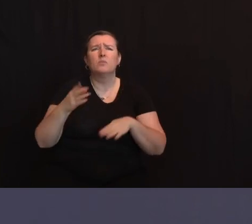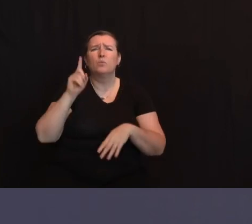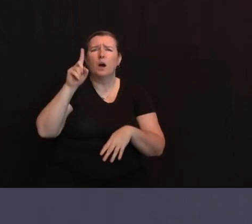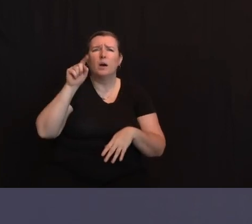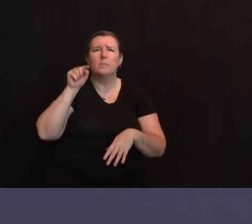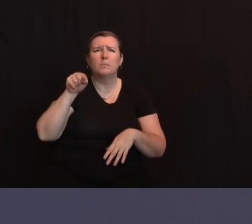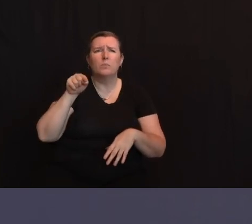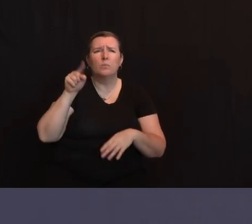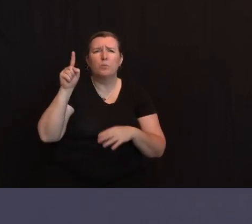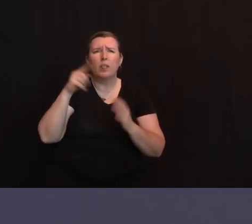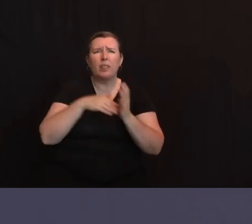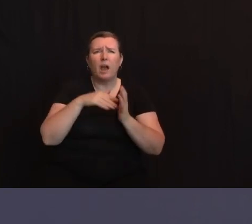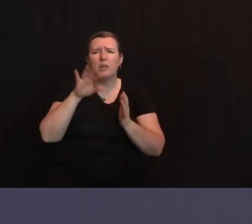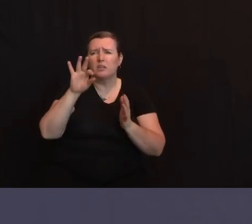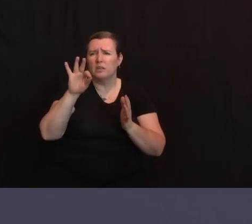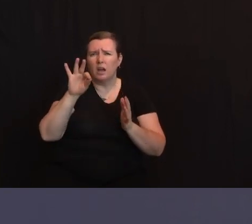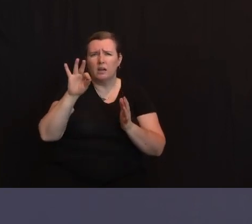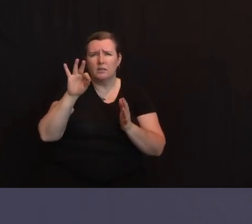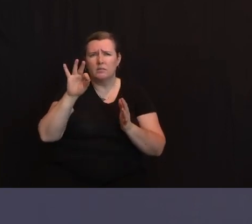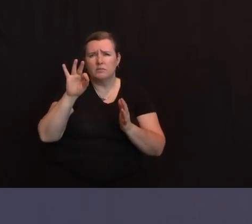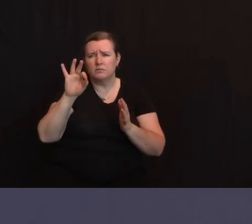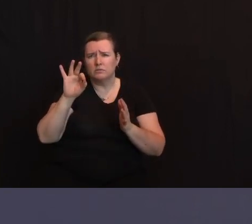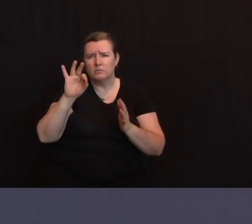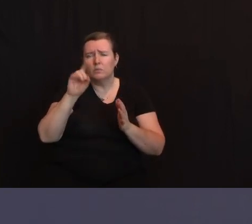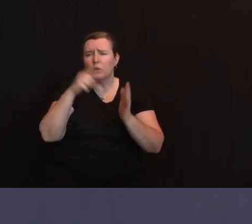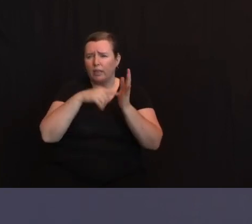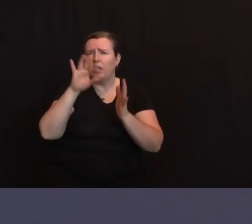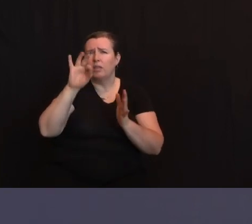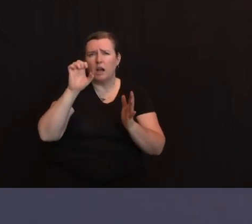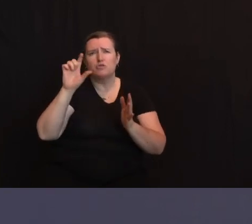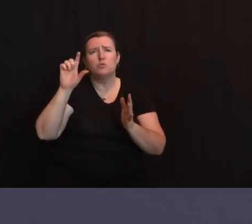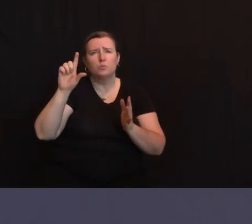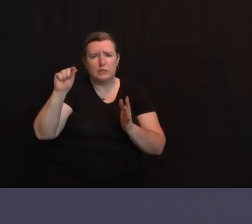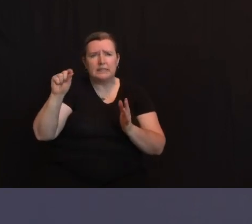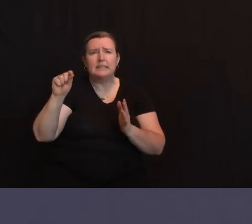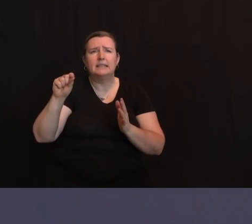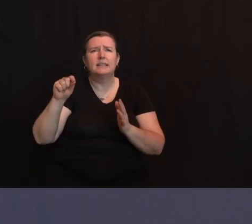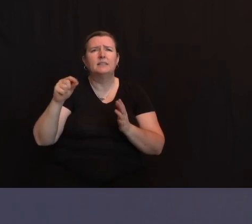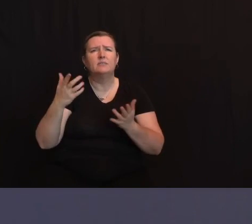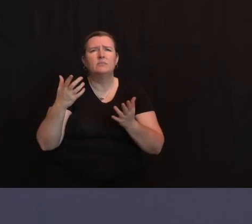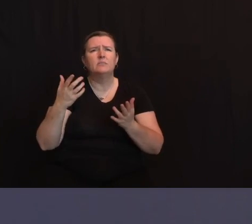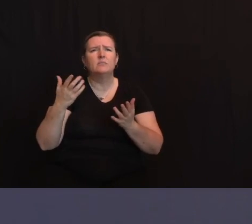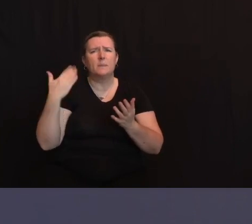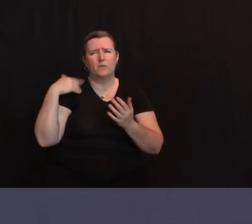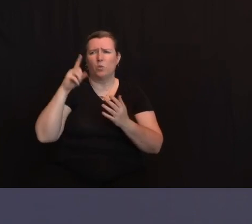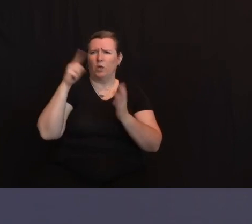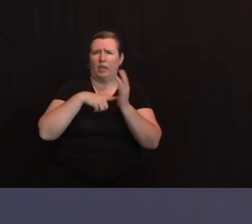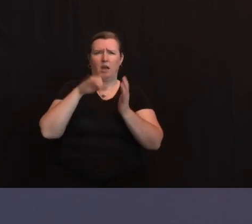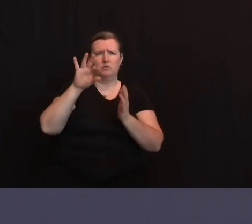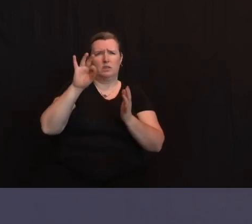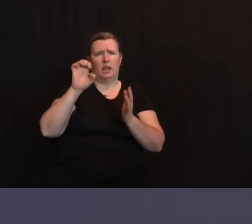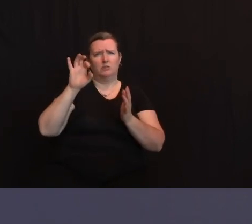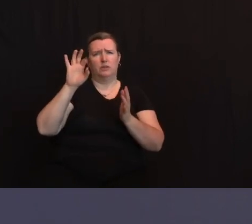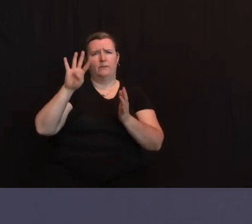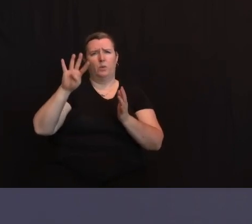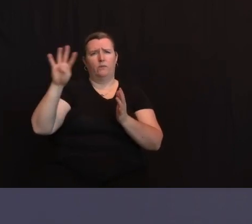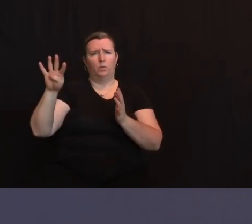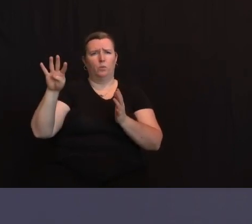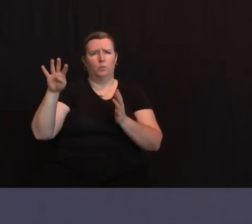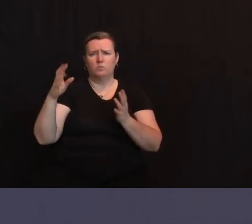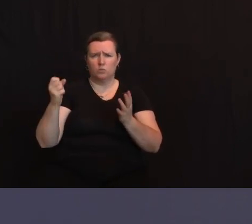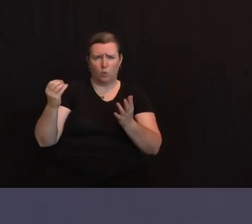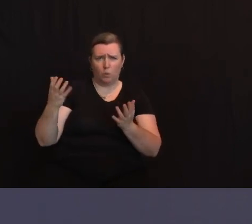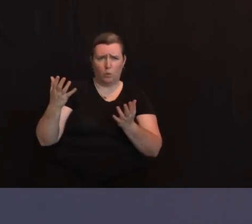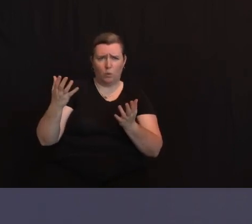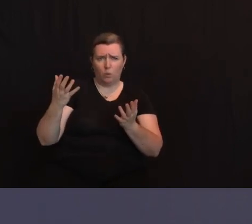remember correctly, we had a lot of days where it was at 1974. Were those other 54 deaths now lab confirmed, taken out of the count?